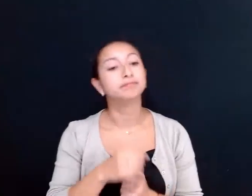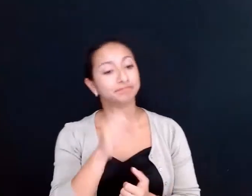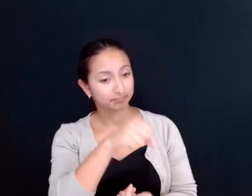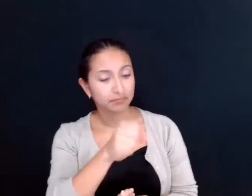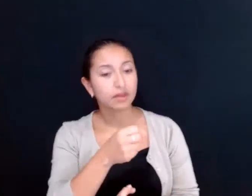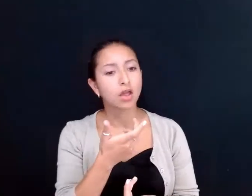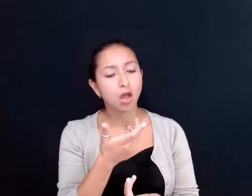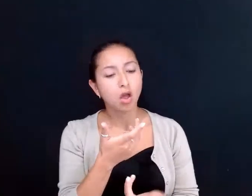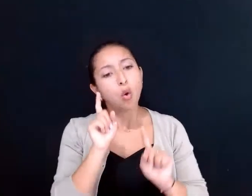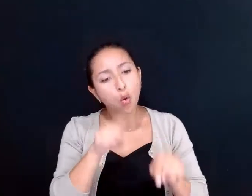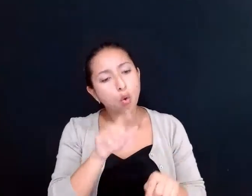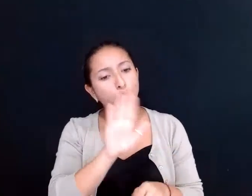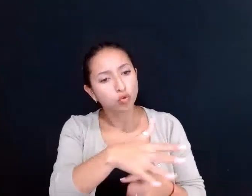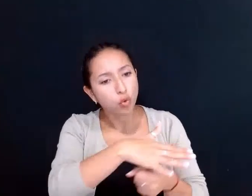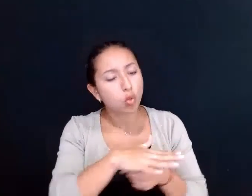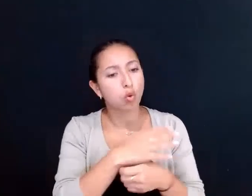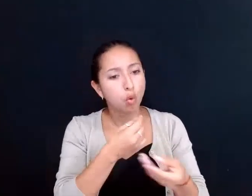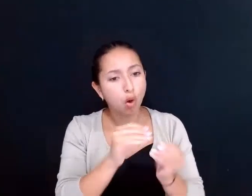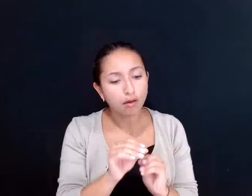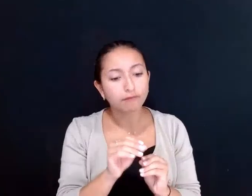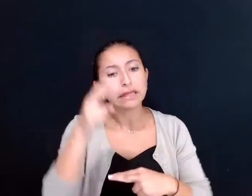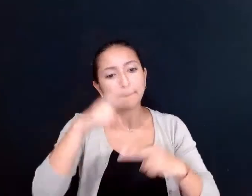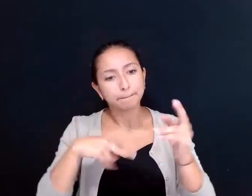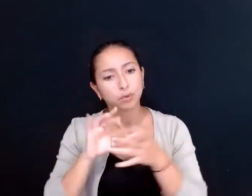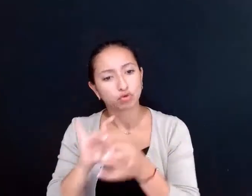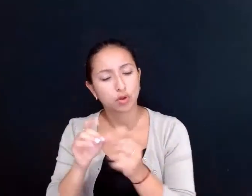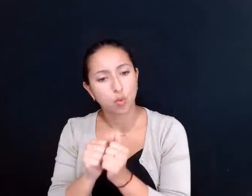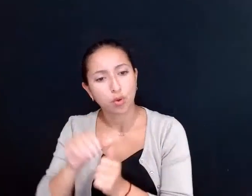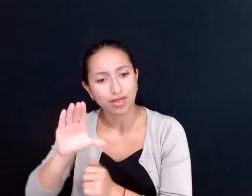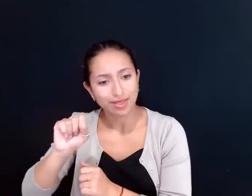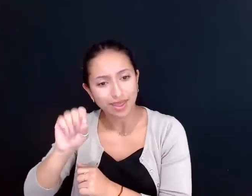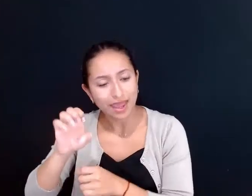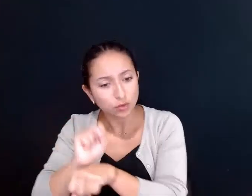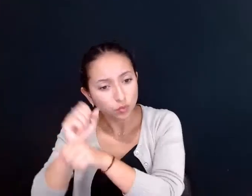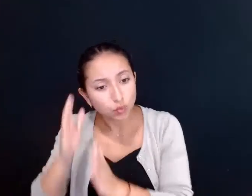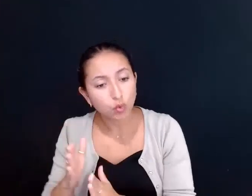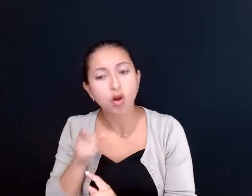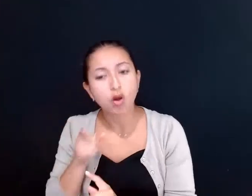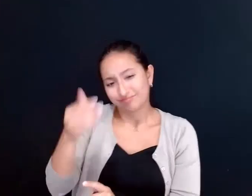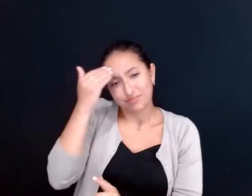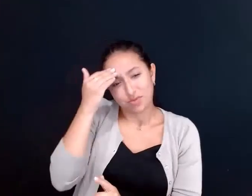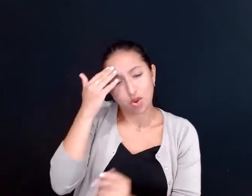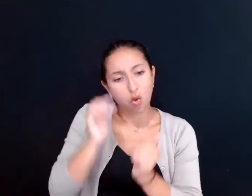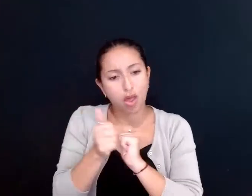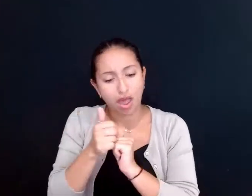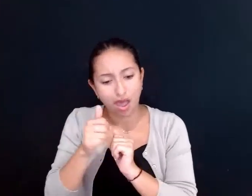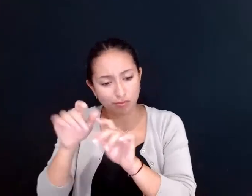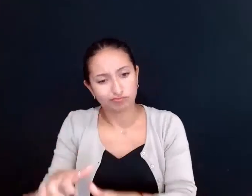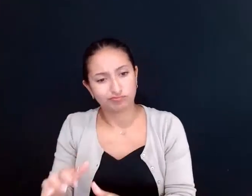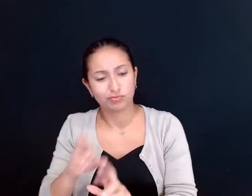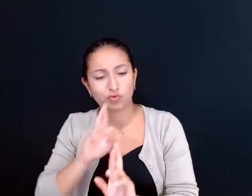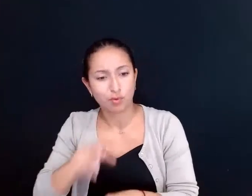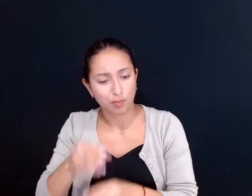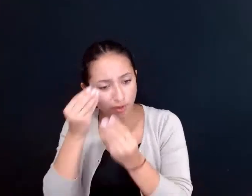a relationship with your caseworker, and they, of course, know the path to go ahead and enter that information in. So